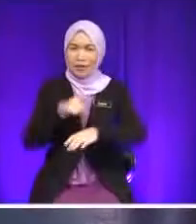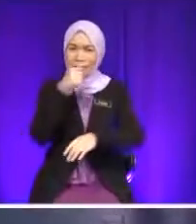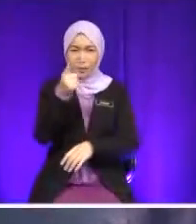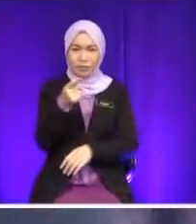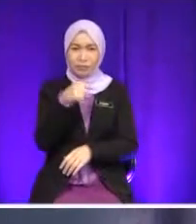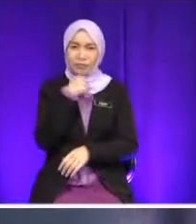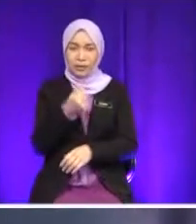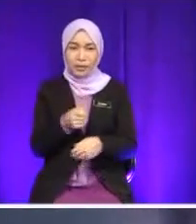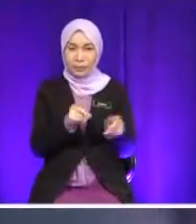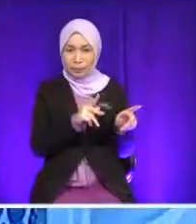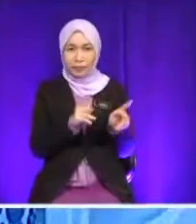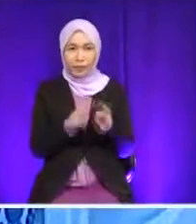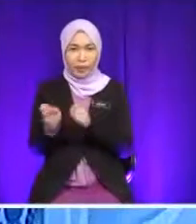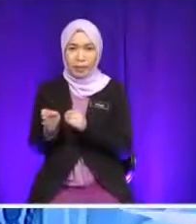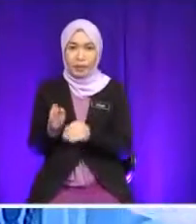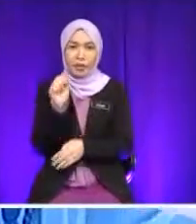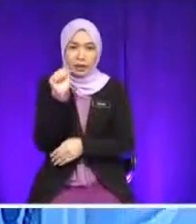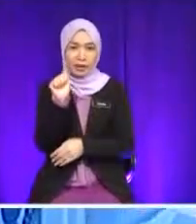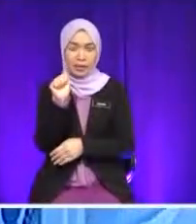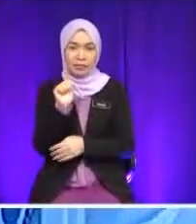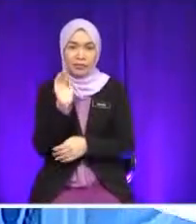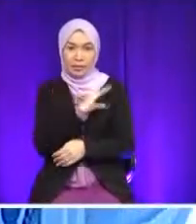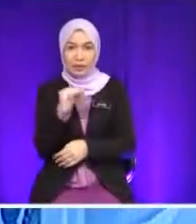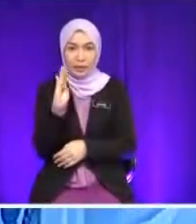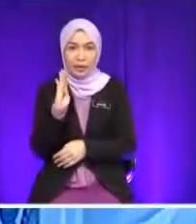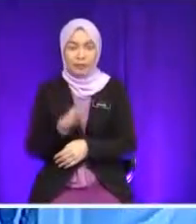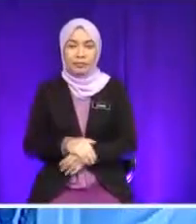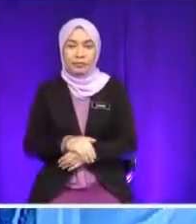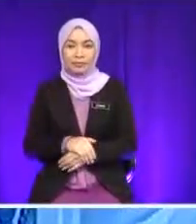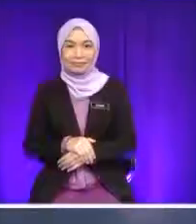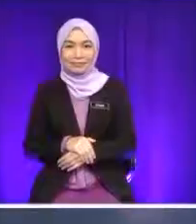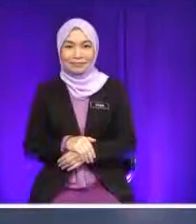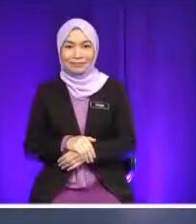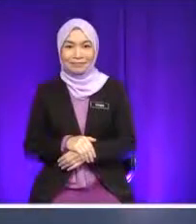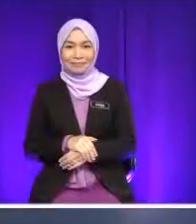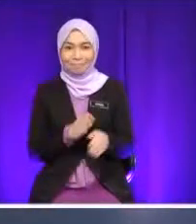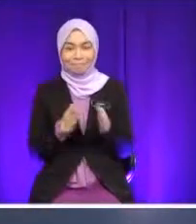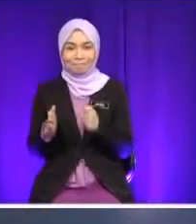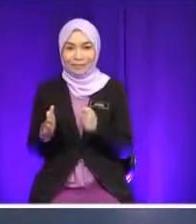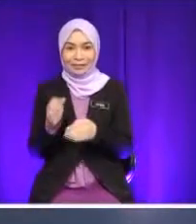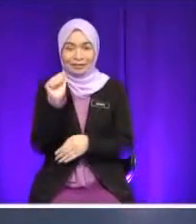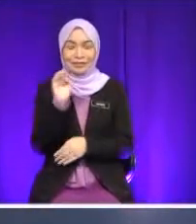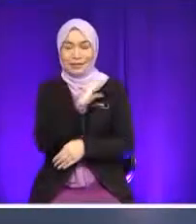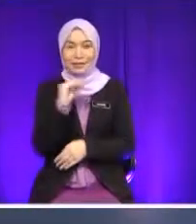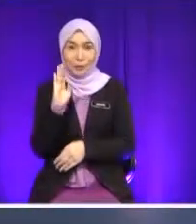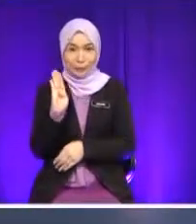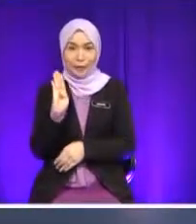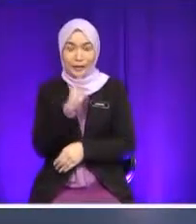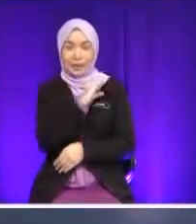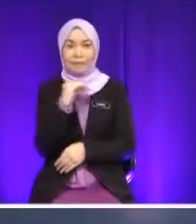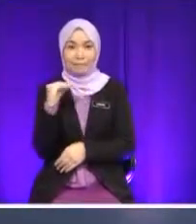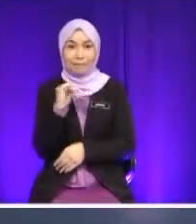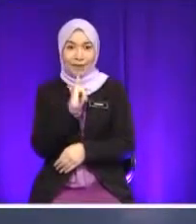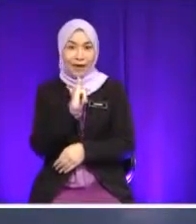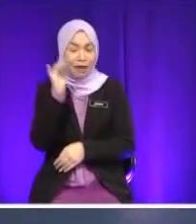increase our profits? Yeah. That's why I've prepared these two. Okay. Plan A and Plan B. And I think see. Plan B